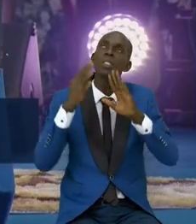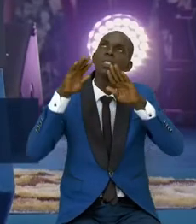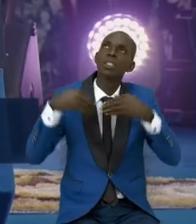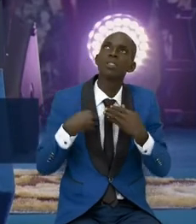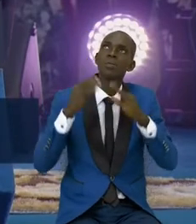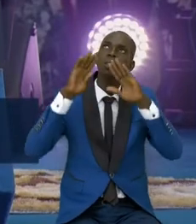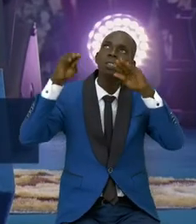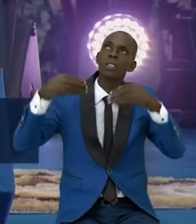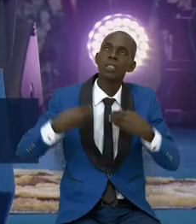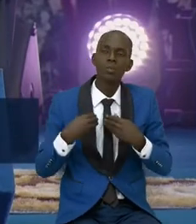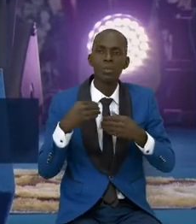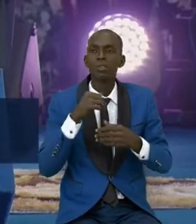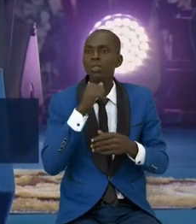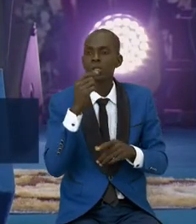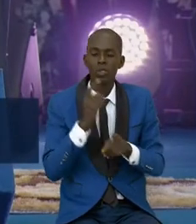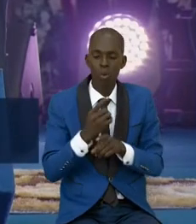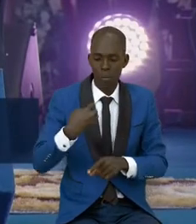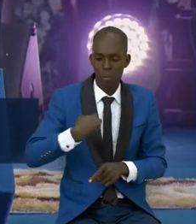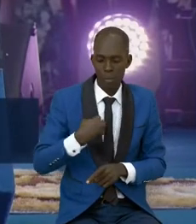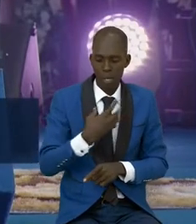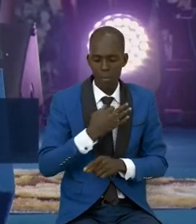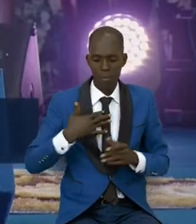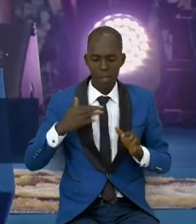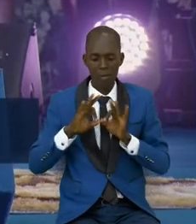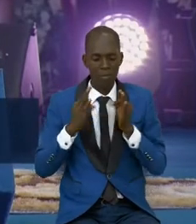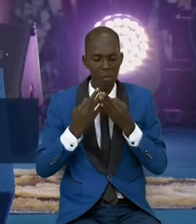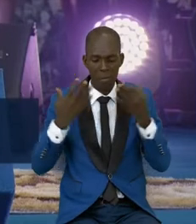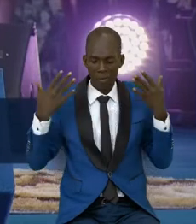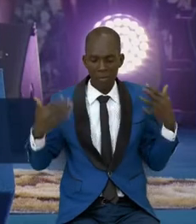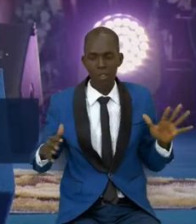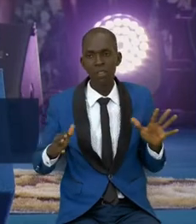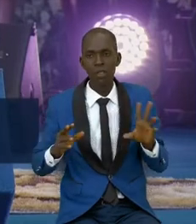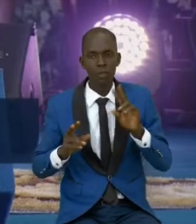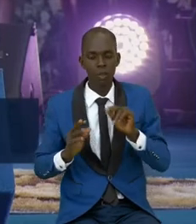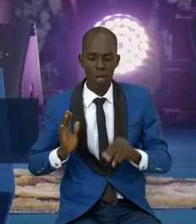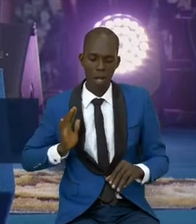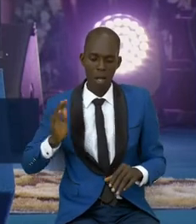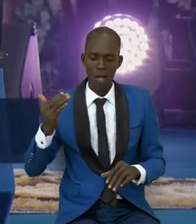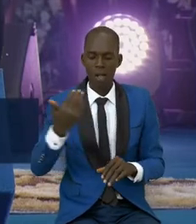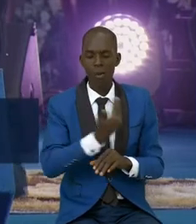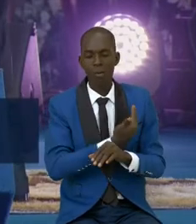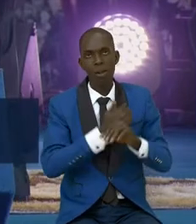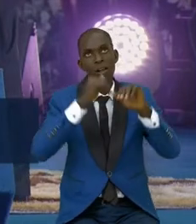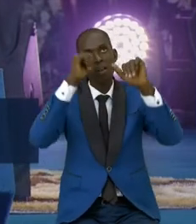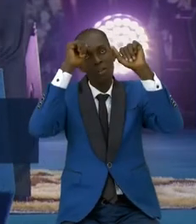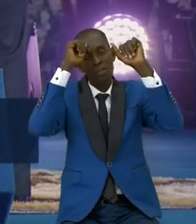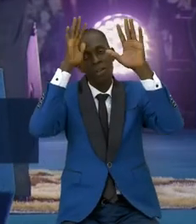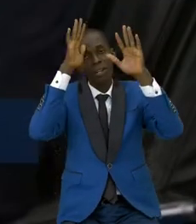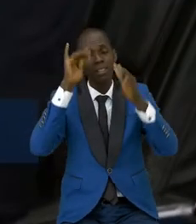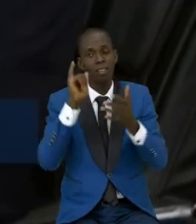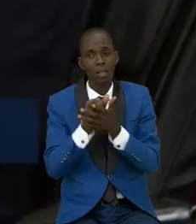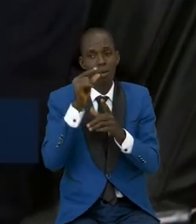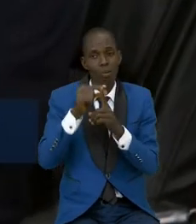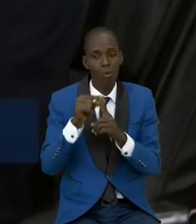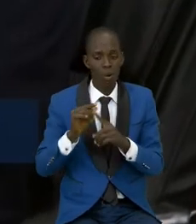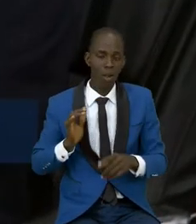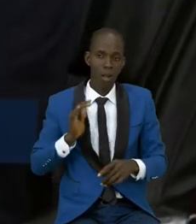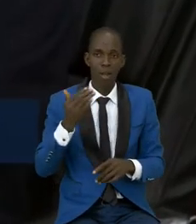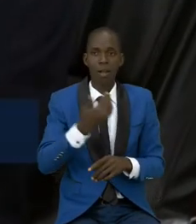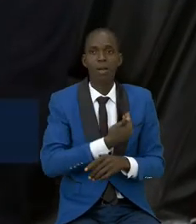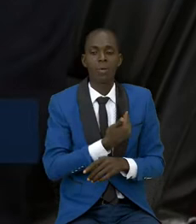not just me and my family, full stop. Our Father, that word